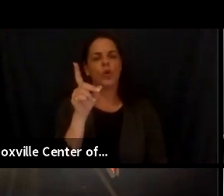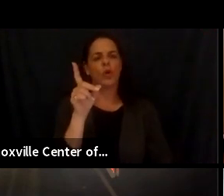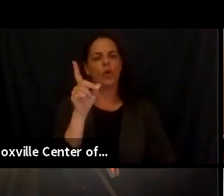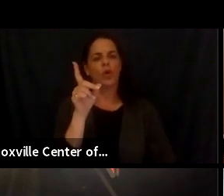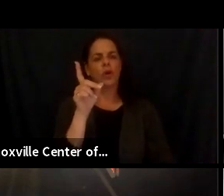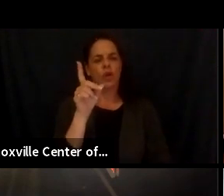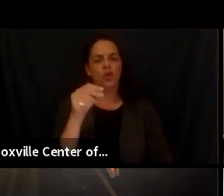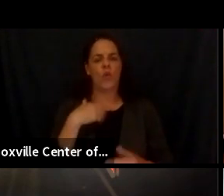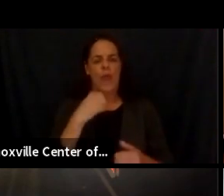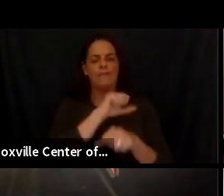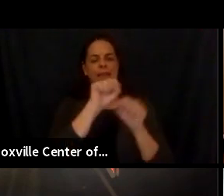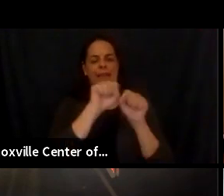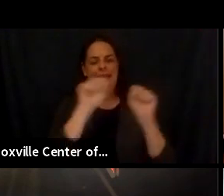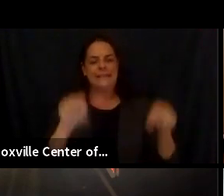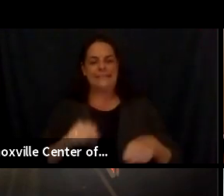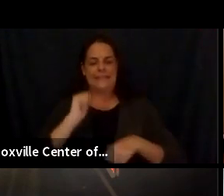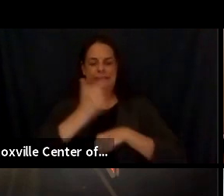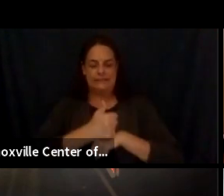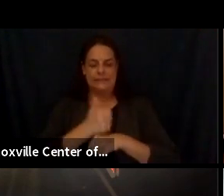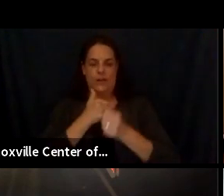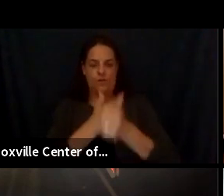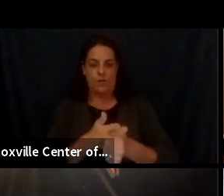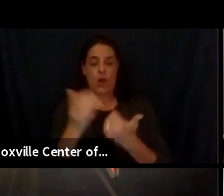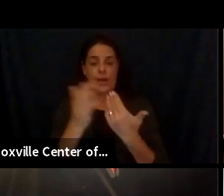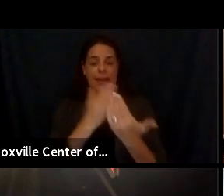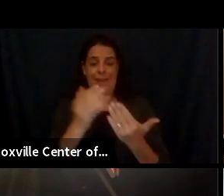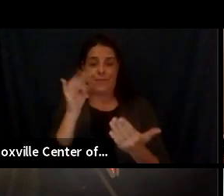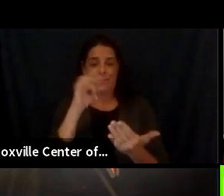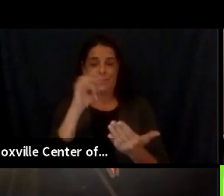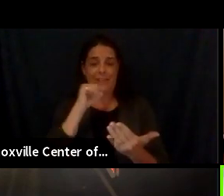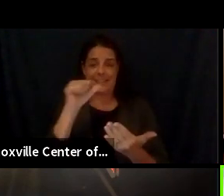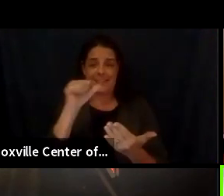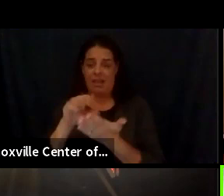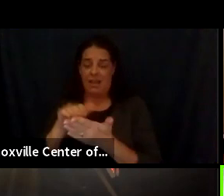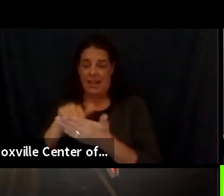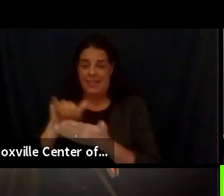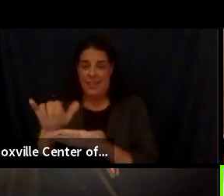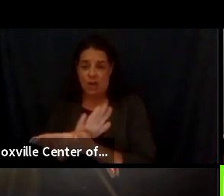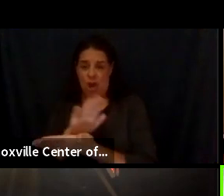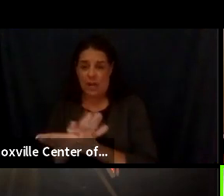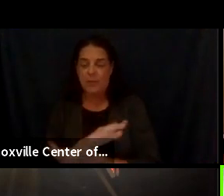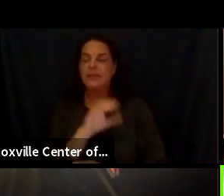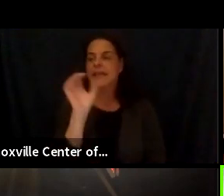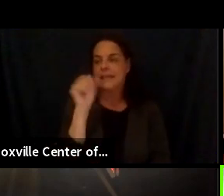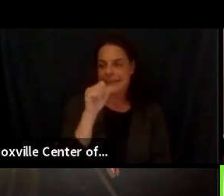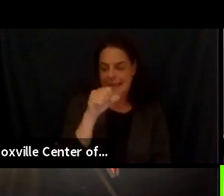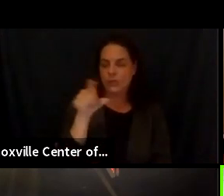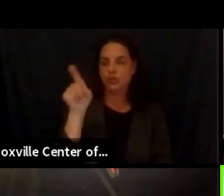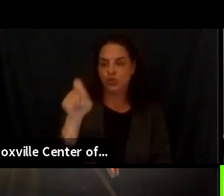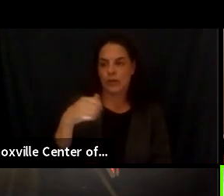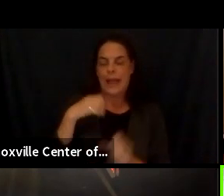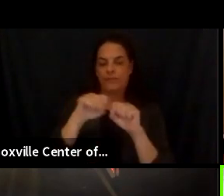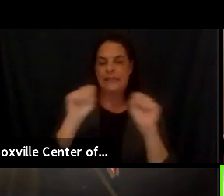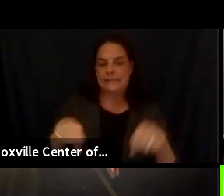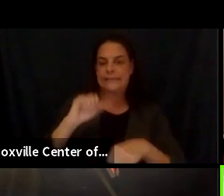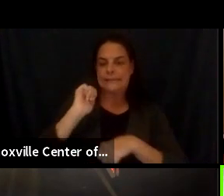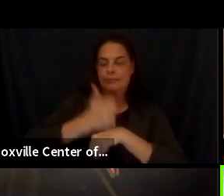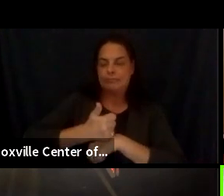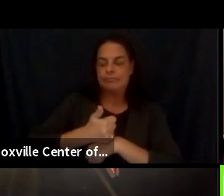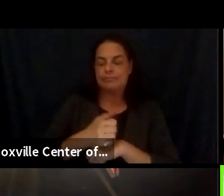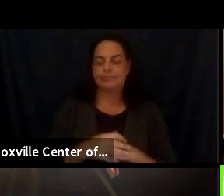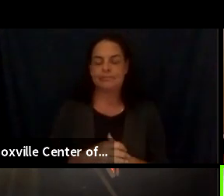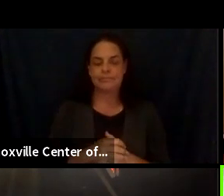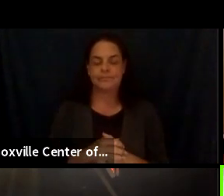that's then specifically followed, even if it's not outlined in the document. Yes. Yeah, you should have a system. Typically, those